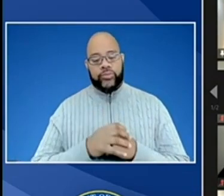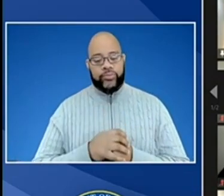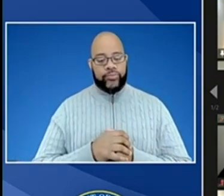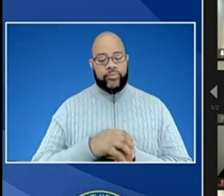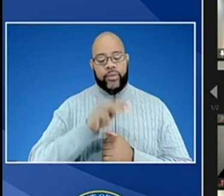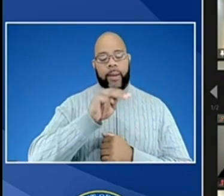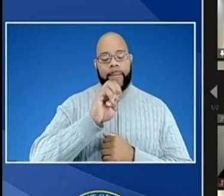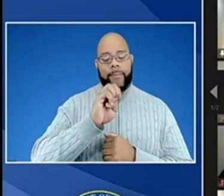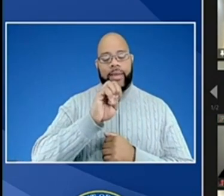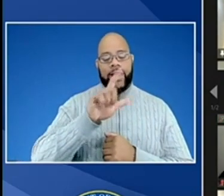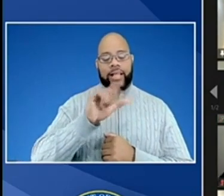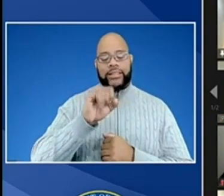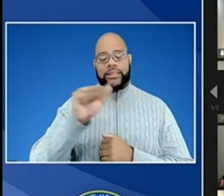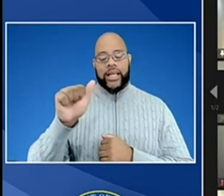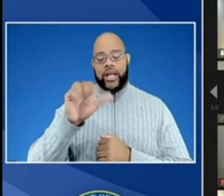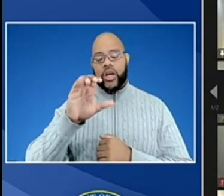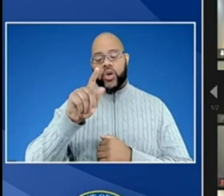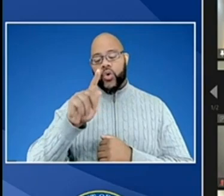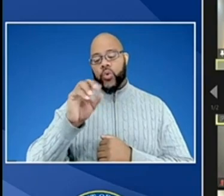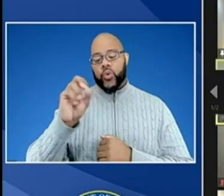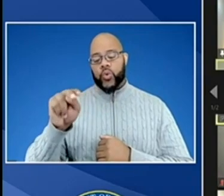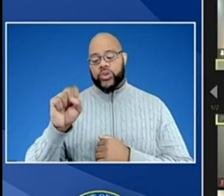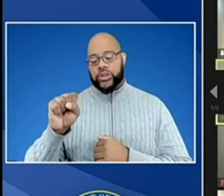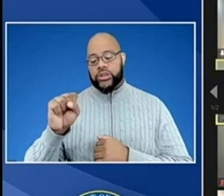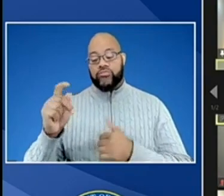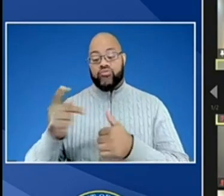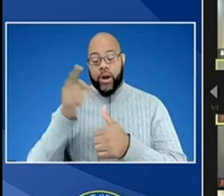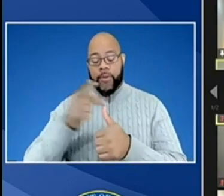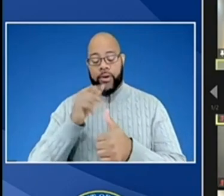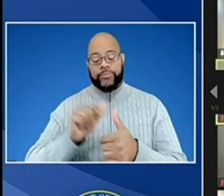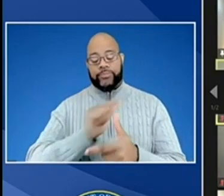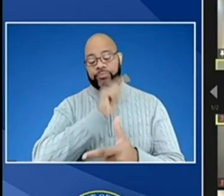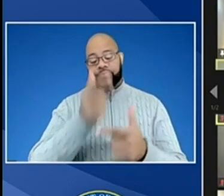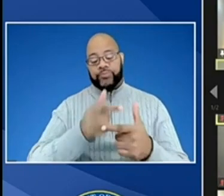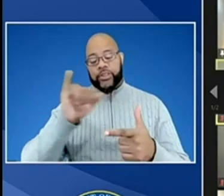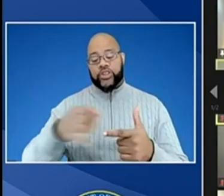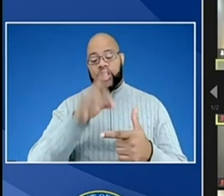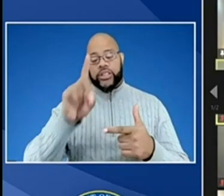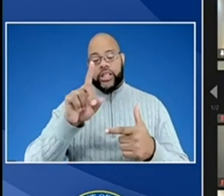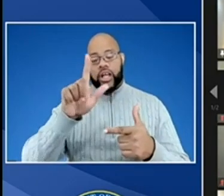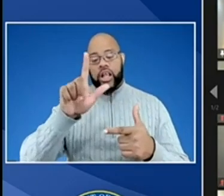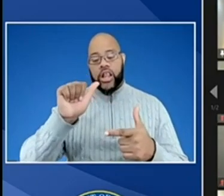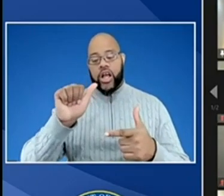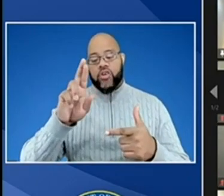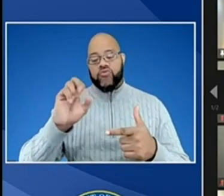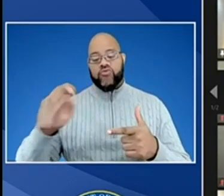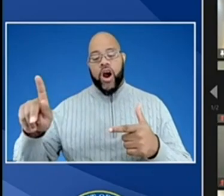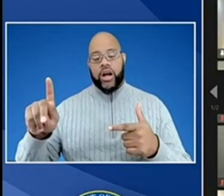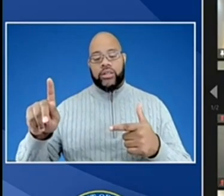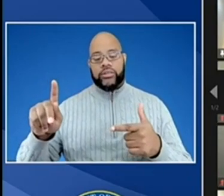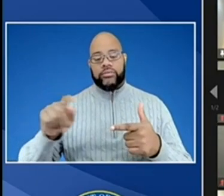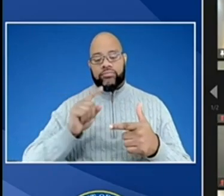Melissa Coons as primary. Present. And J.D. LaRock as alternate.